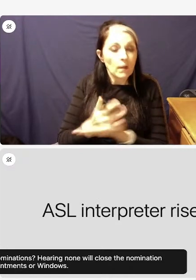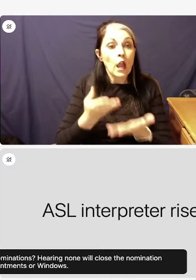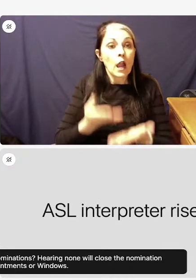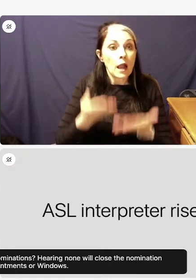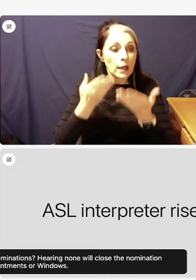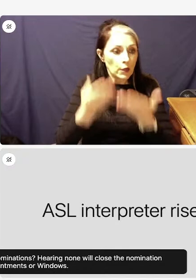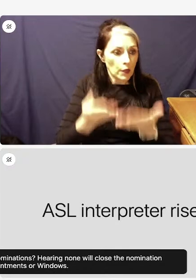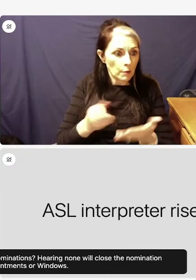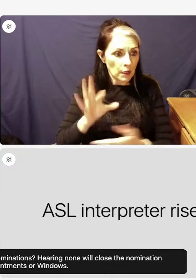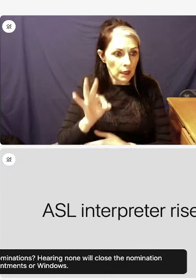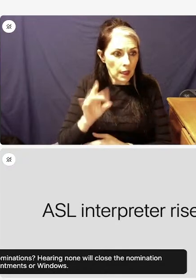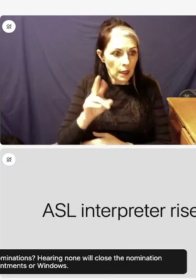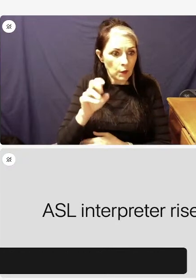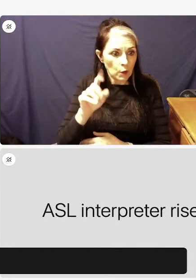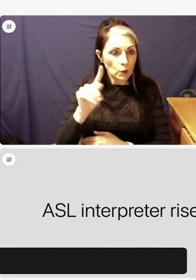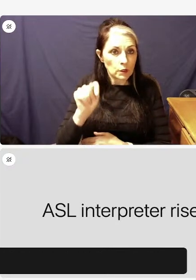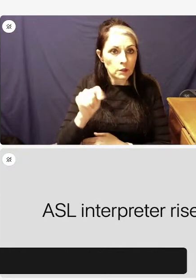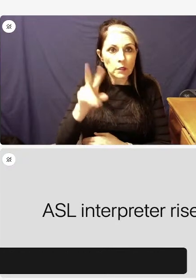all right